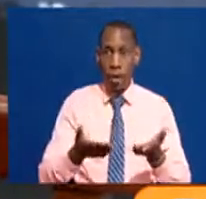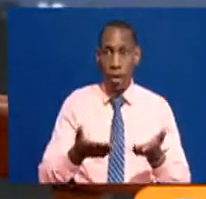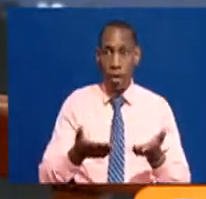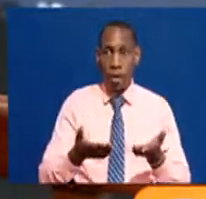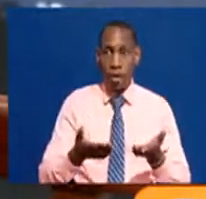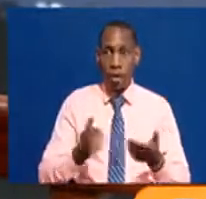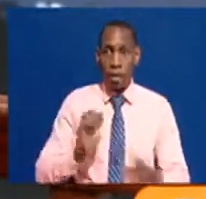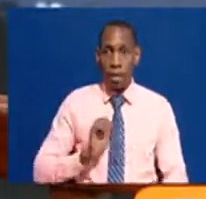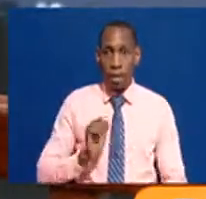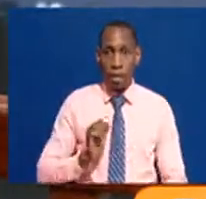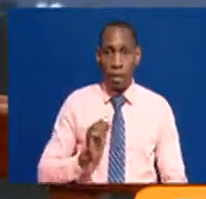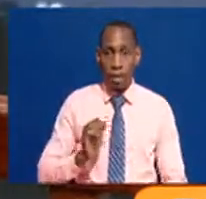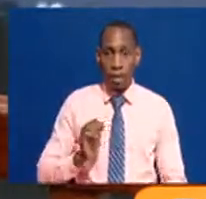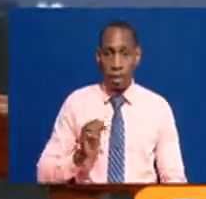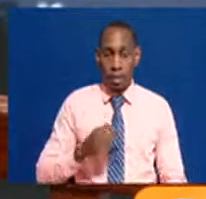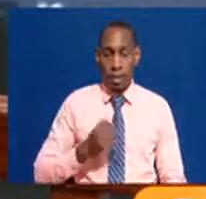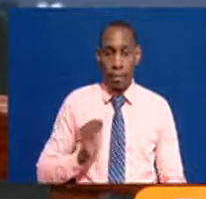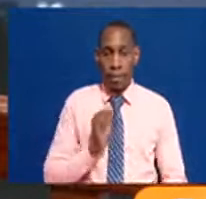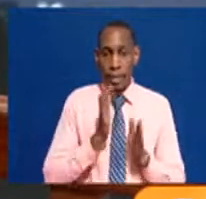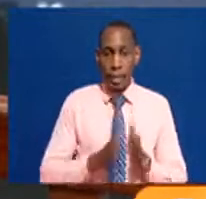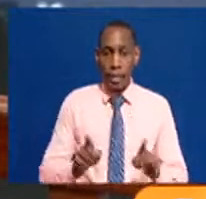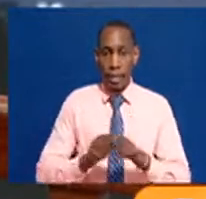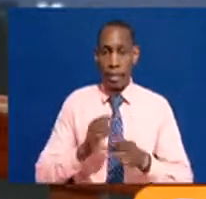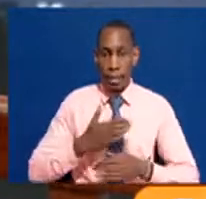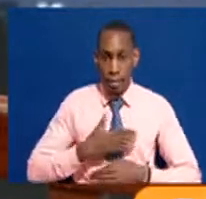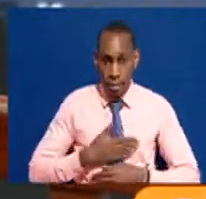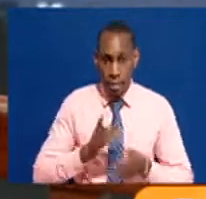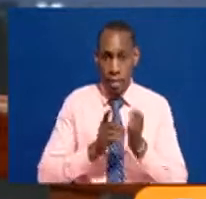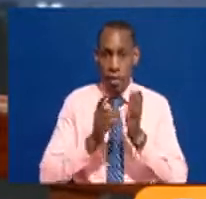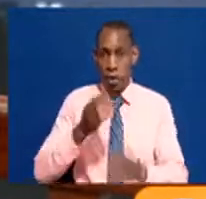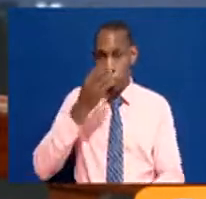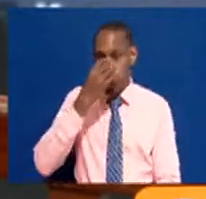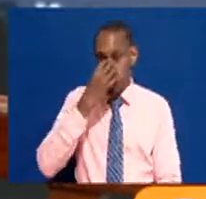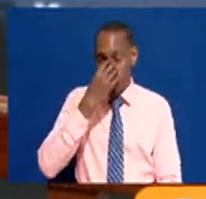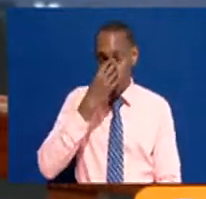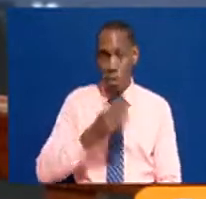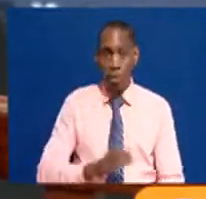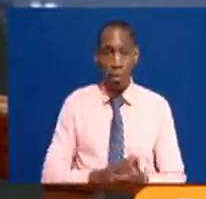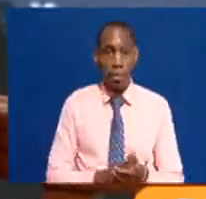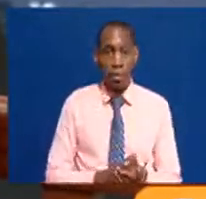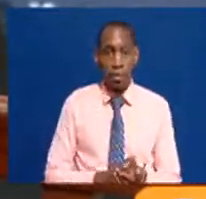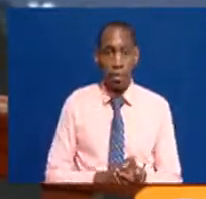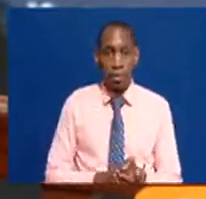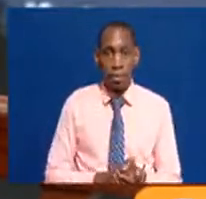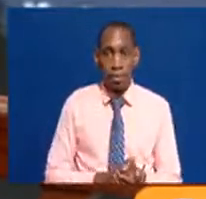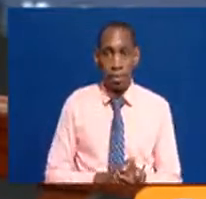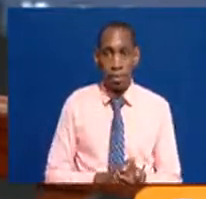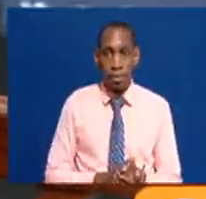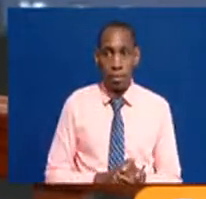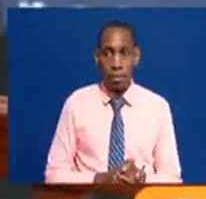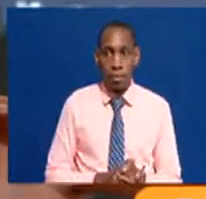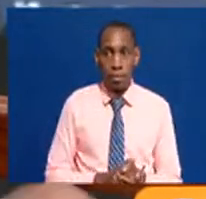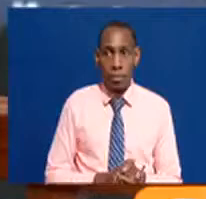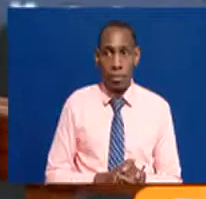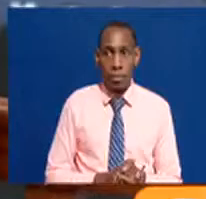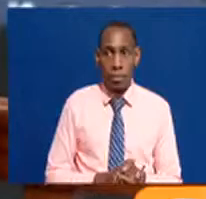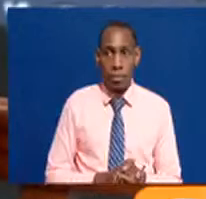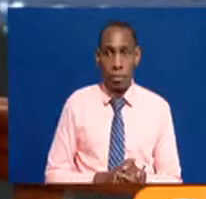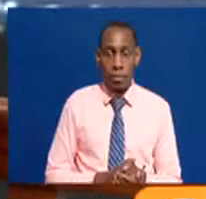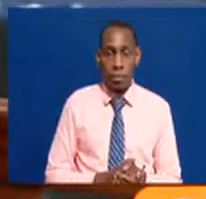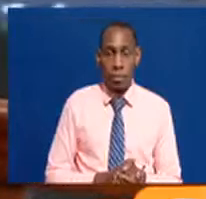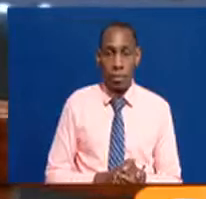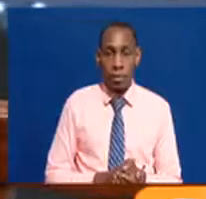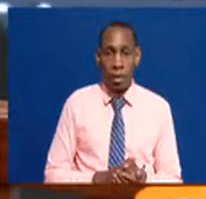Yeah. Senator, yeah. Even His Excellency Dr. William Ruto, it doesn't matter whoever elected him or not, they all belong